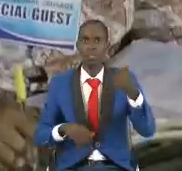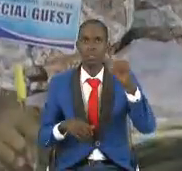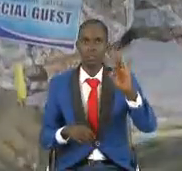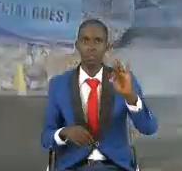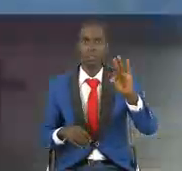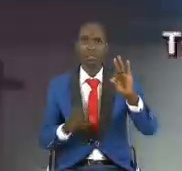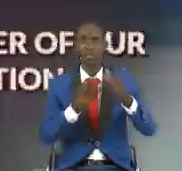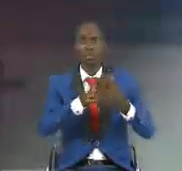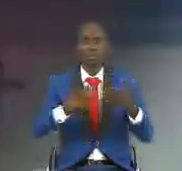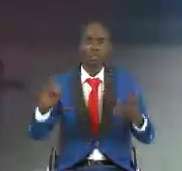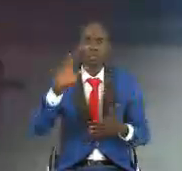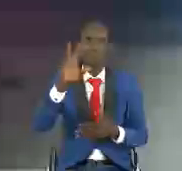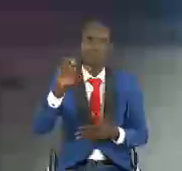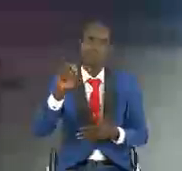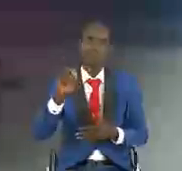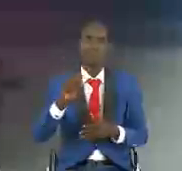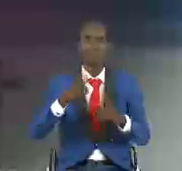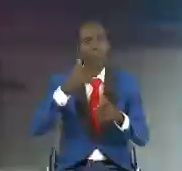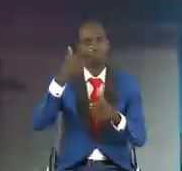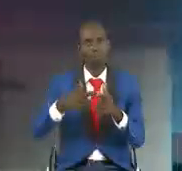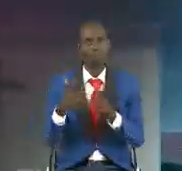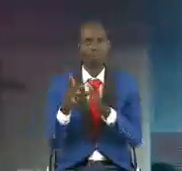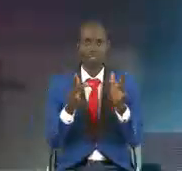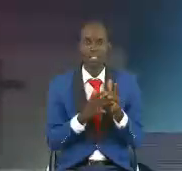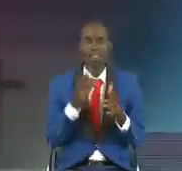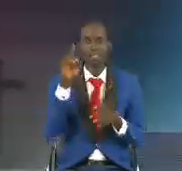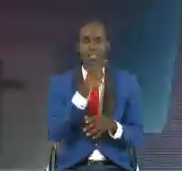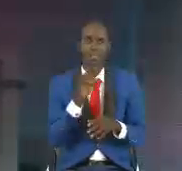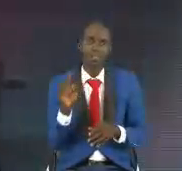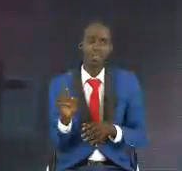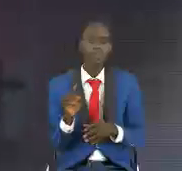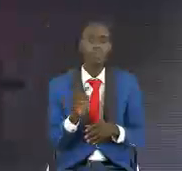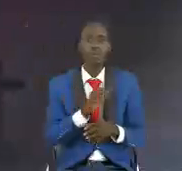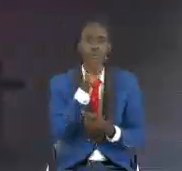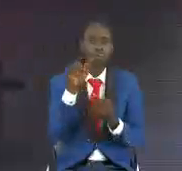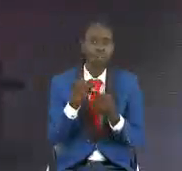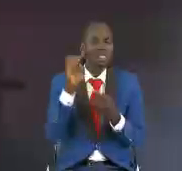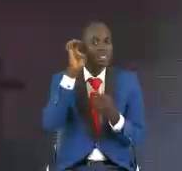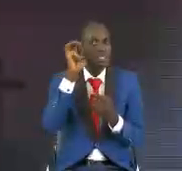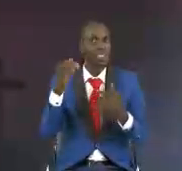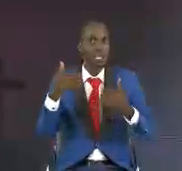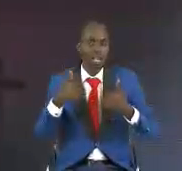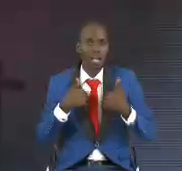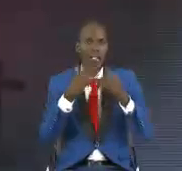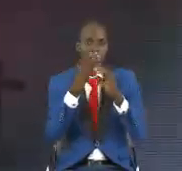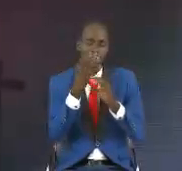verse 30. Then Jesus, therefore, when he had received the